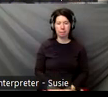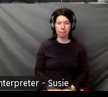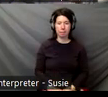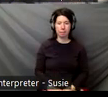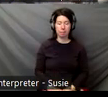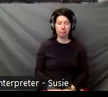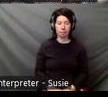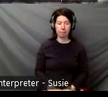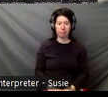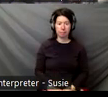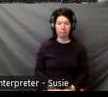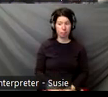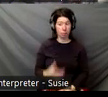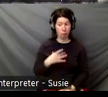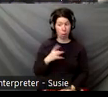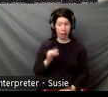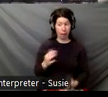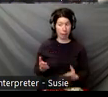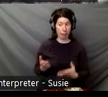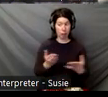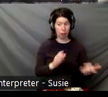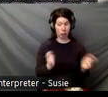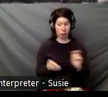Do we like this suggested change?